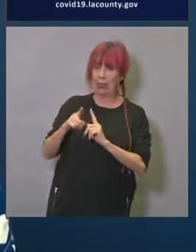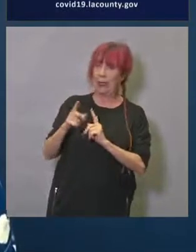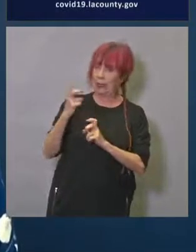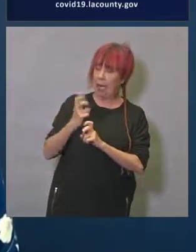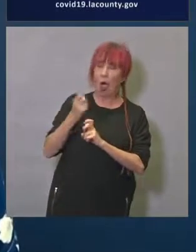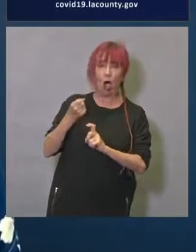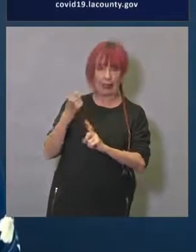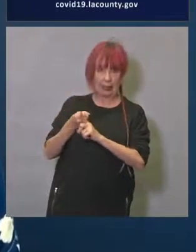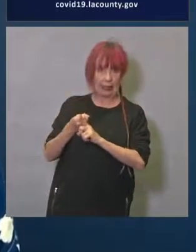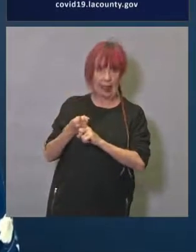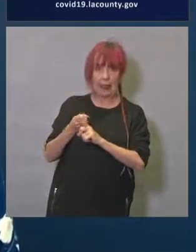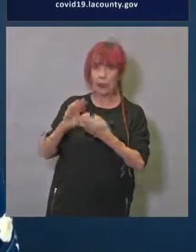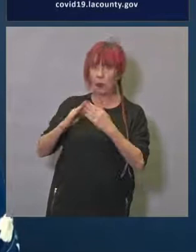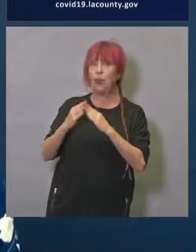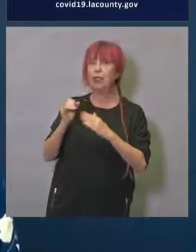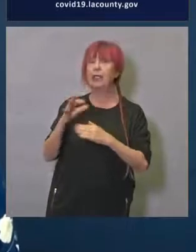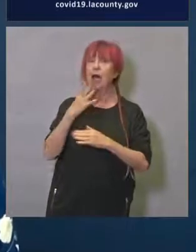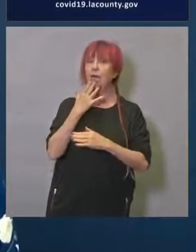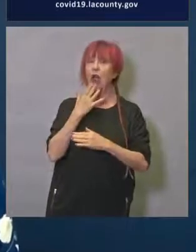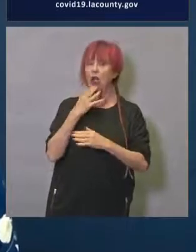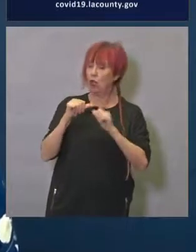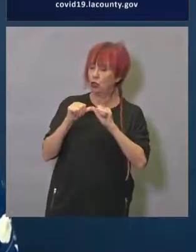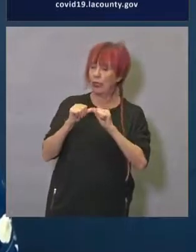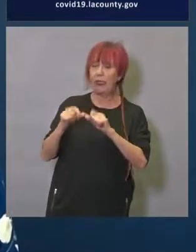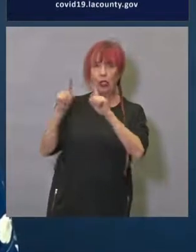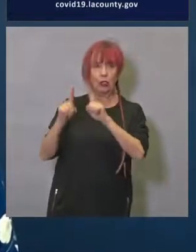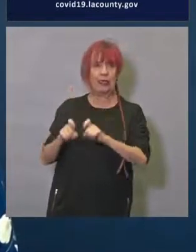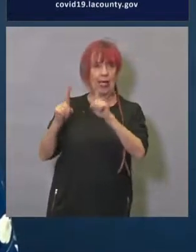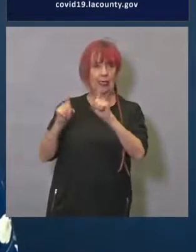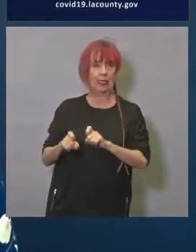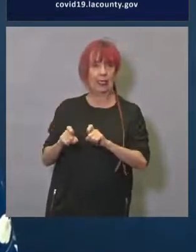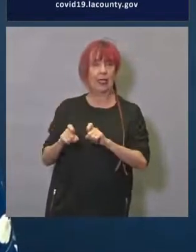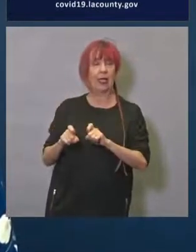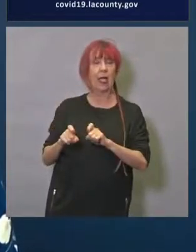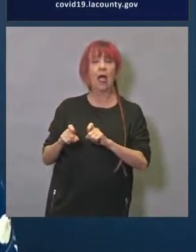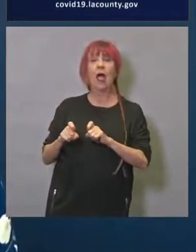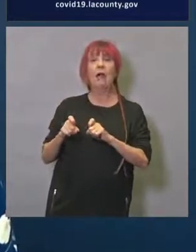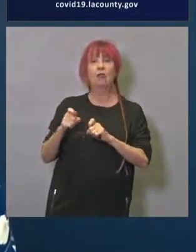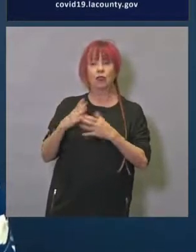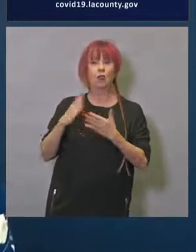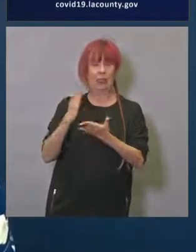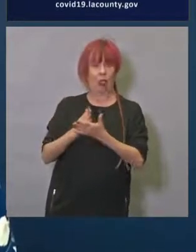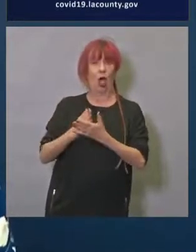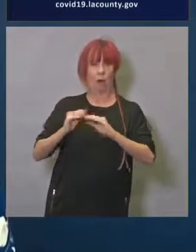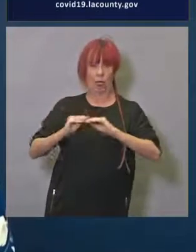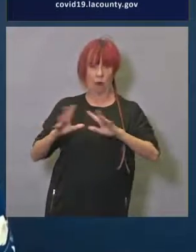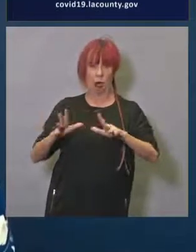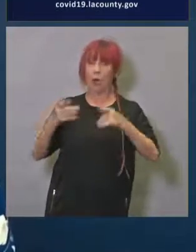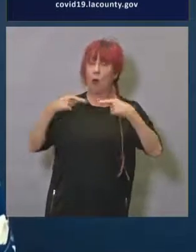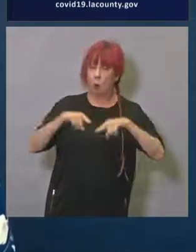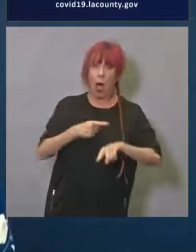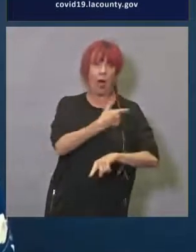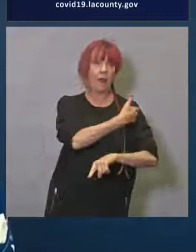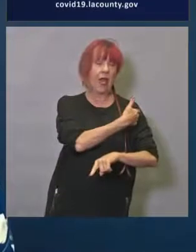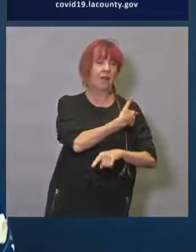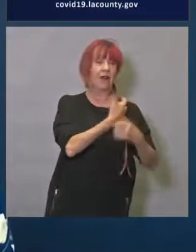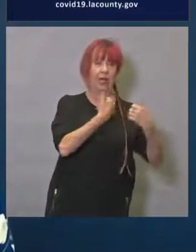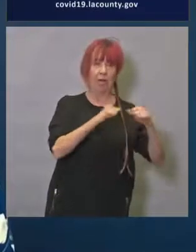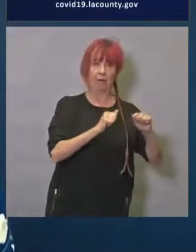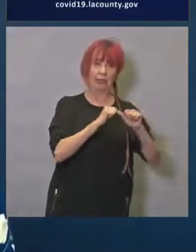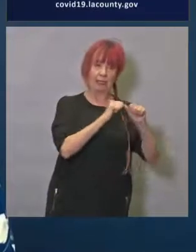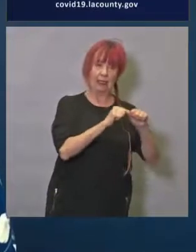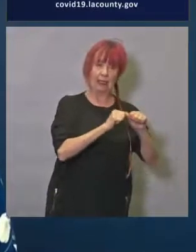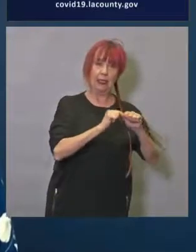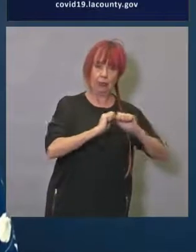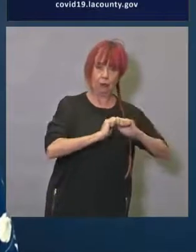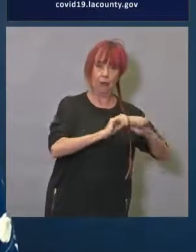of color, to continue testing for COVID-19 as a necessary step to stop spread while the vaccination effort continues to roll